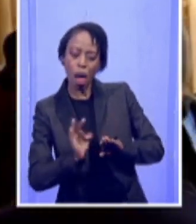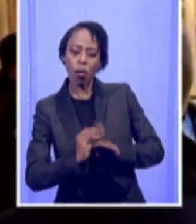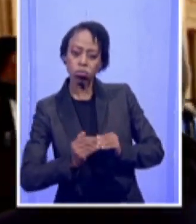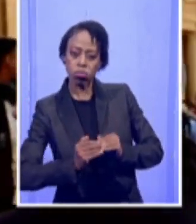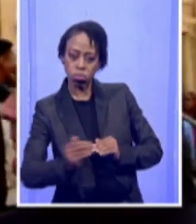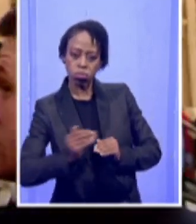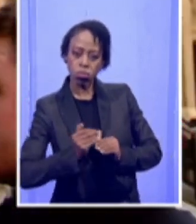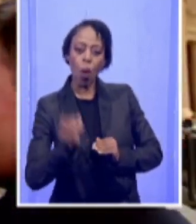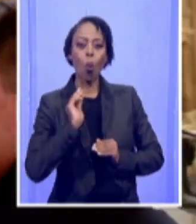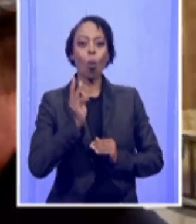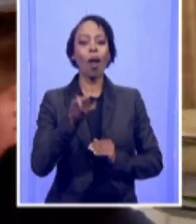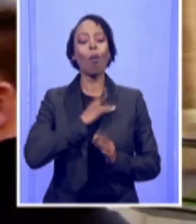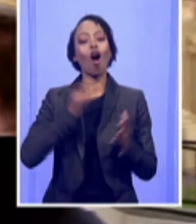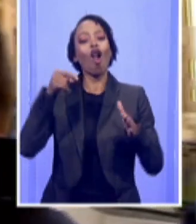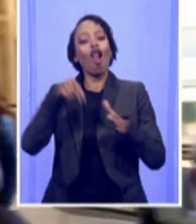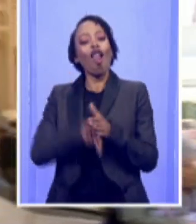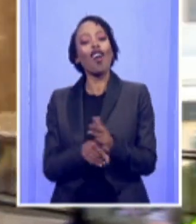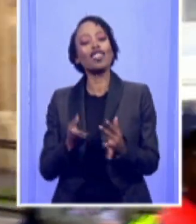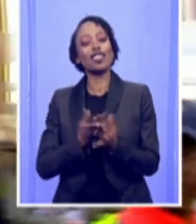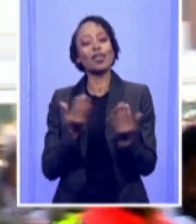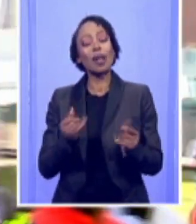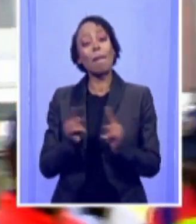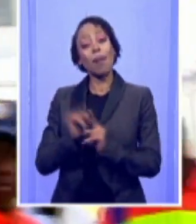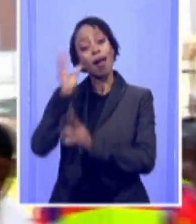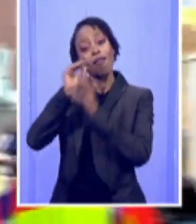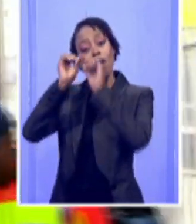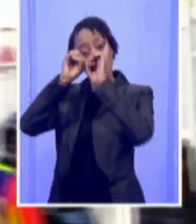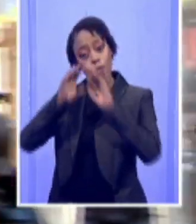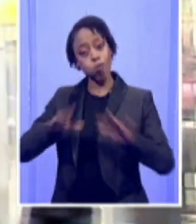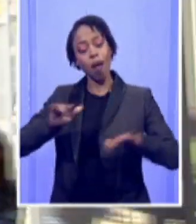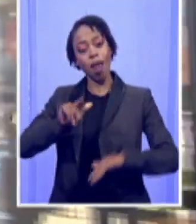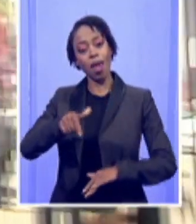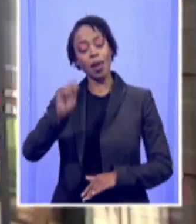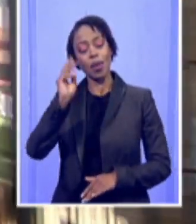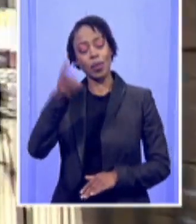lost today. Those details will be released later today. Over to you in studio, Desiree.